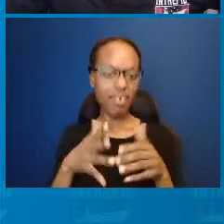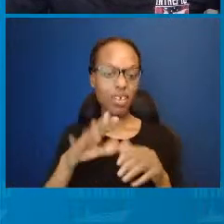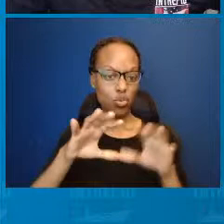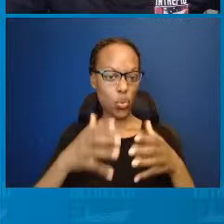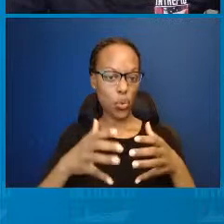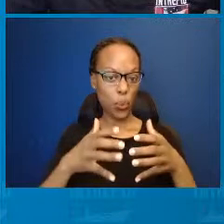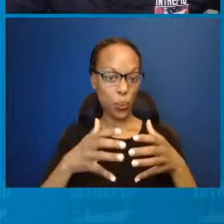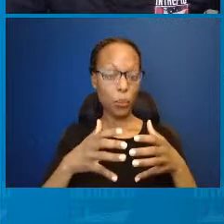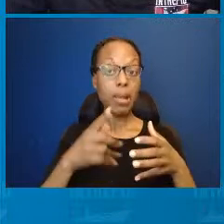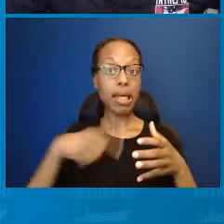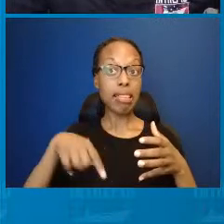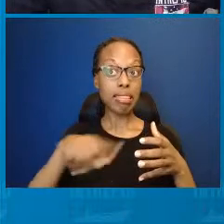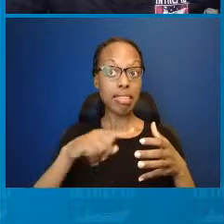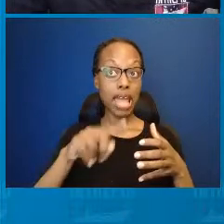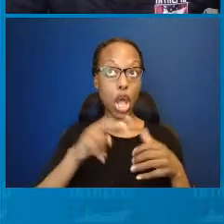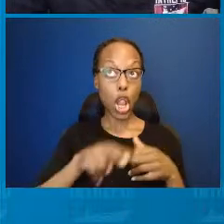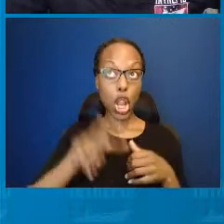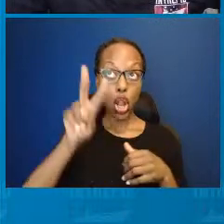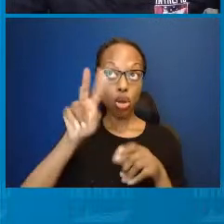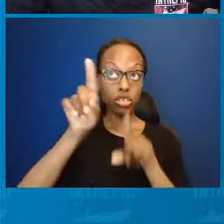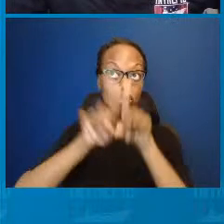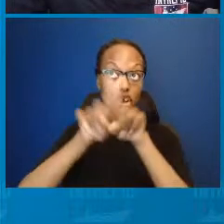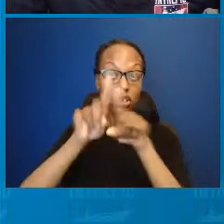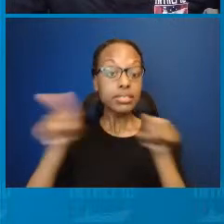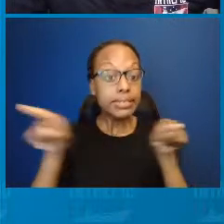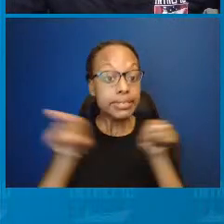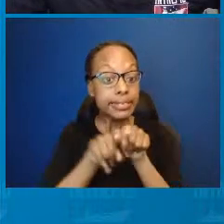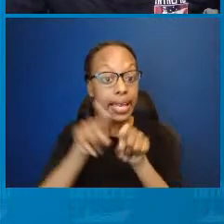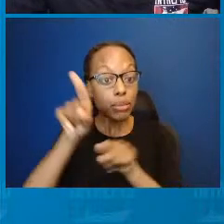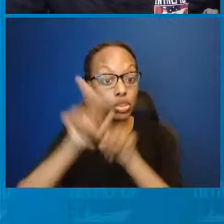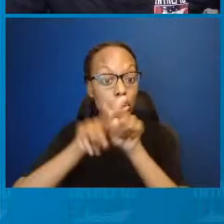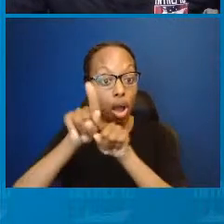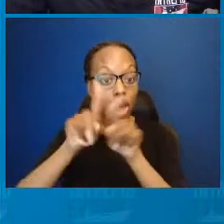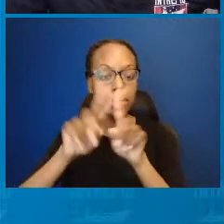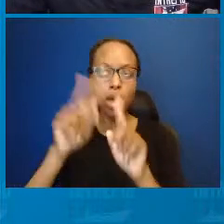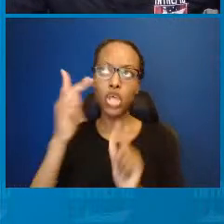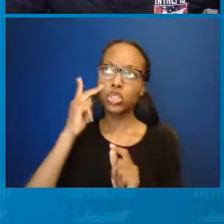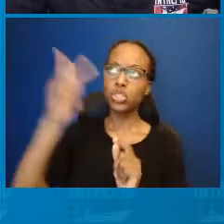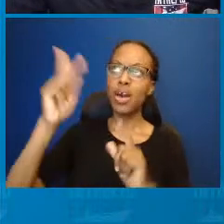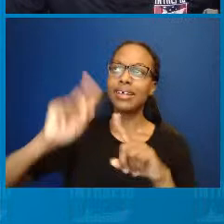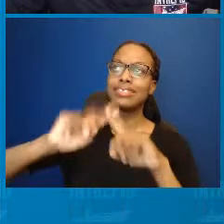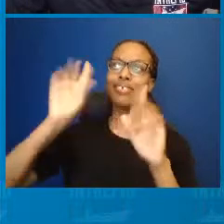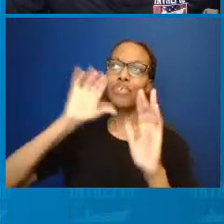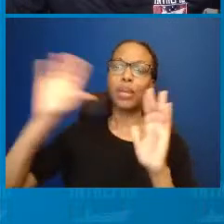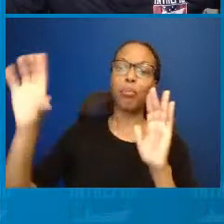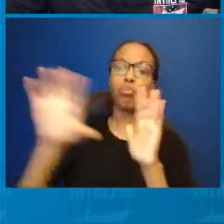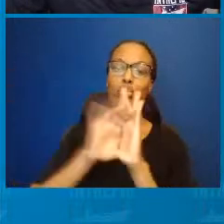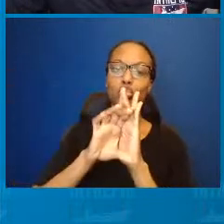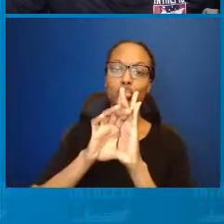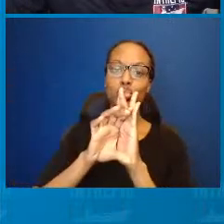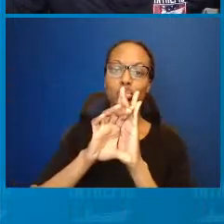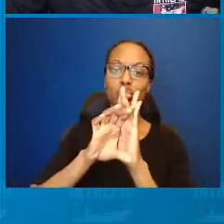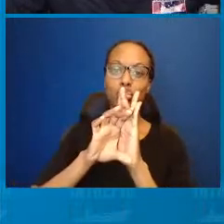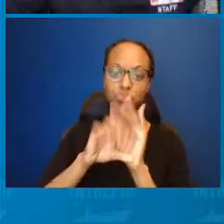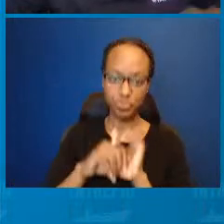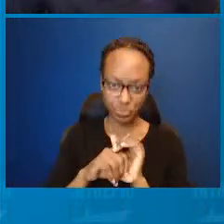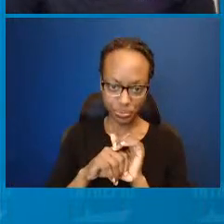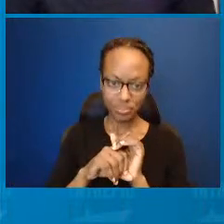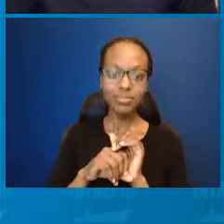that this is pretty interesting, right? And let's look at the name of this one. The name of this one is the first slim one,